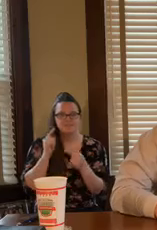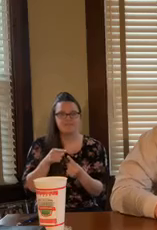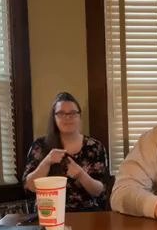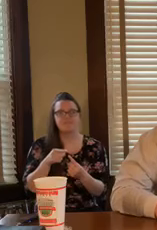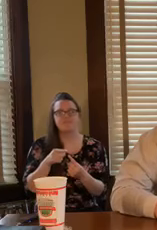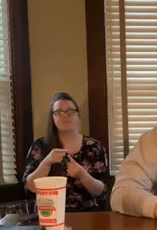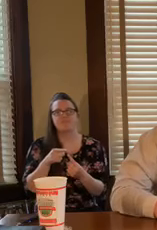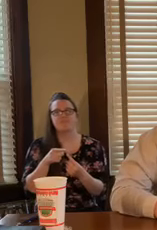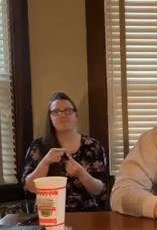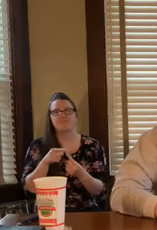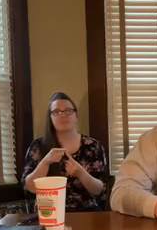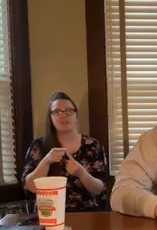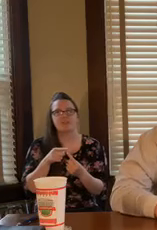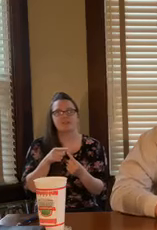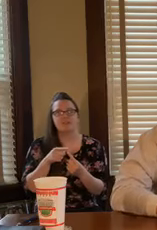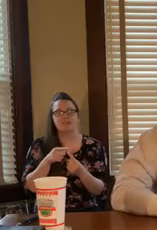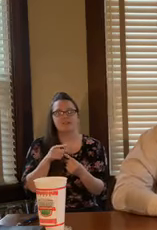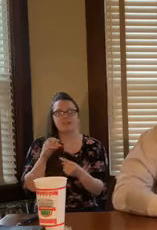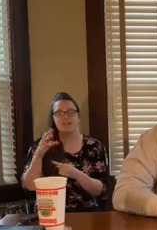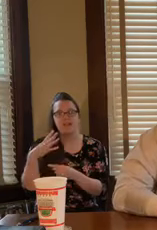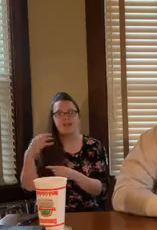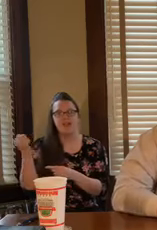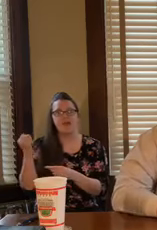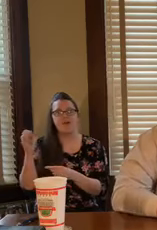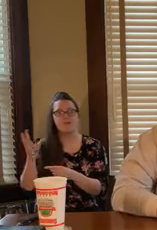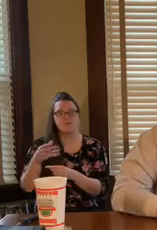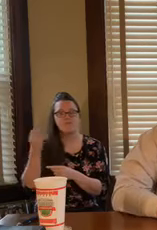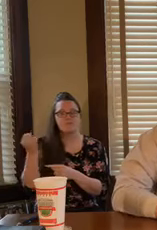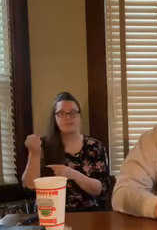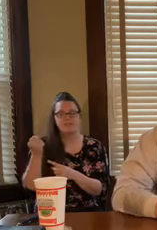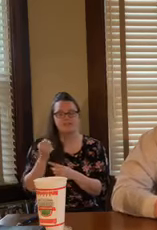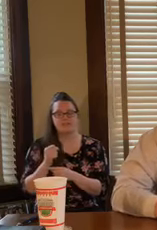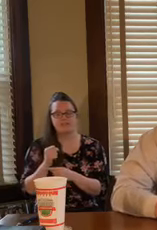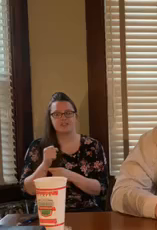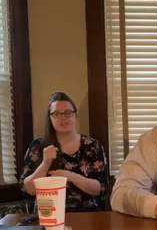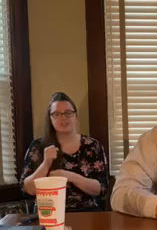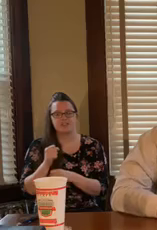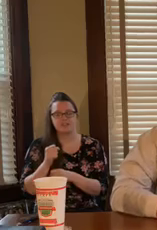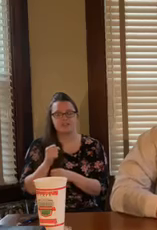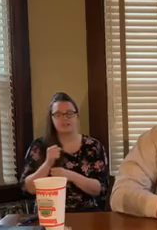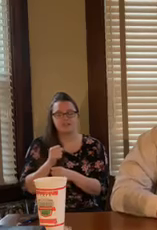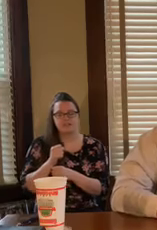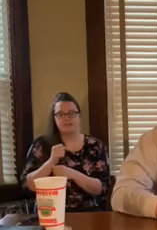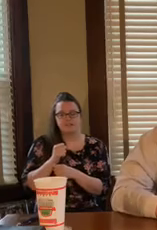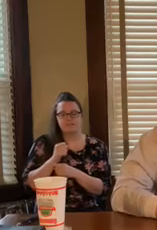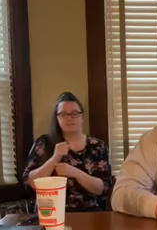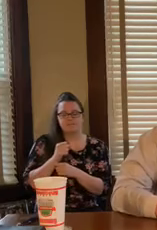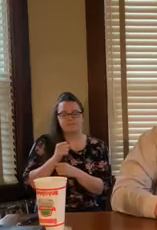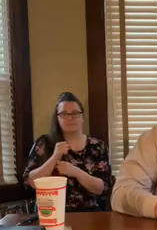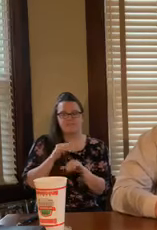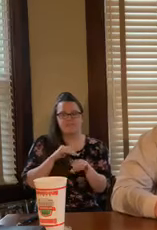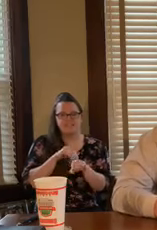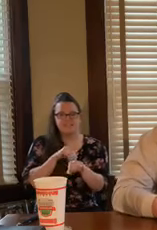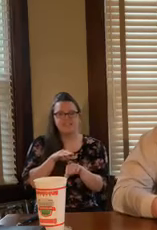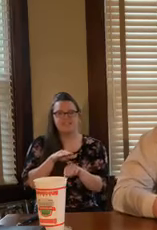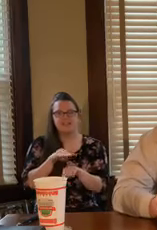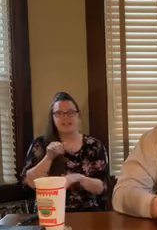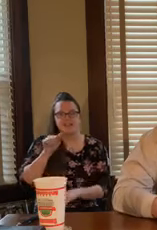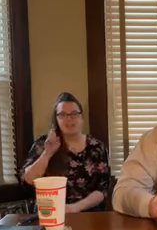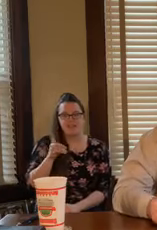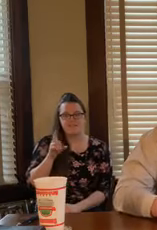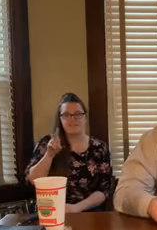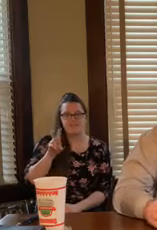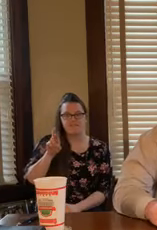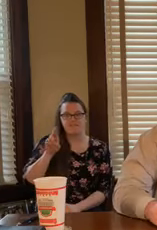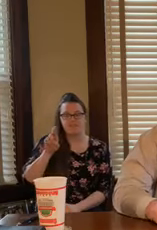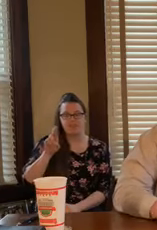advertising that would reach out to people only in the warm vicinity of where the church is located. We took a couple